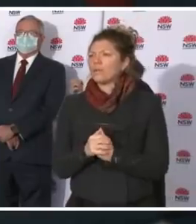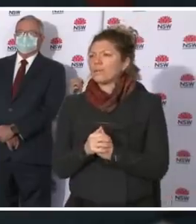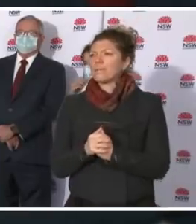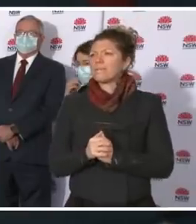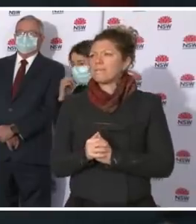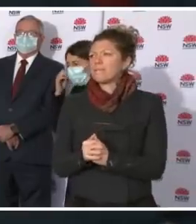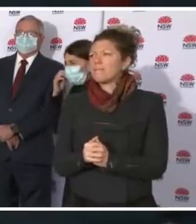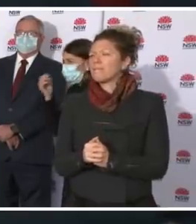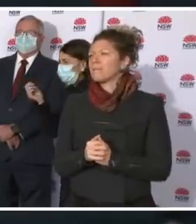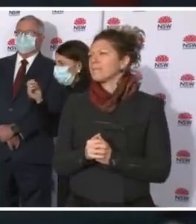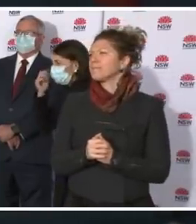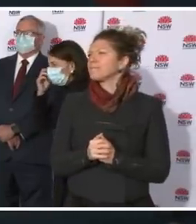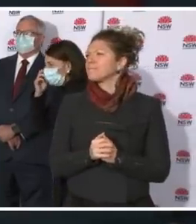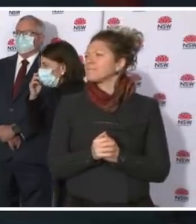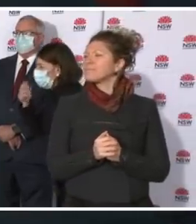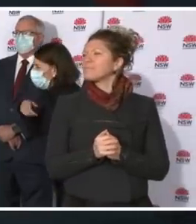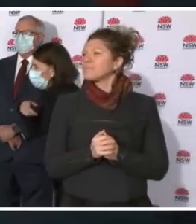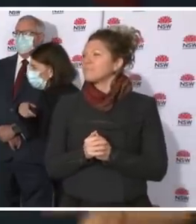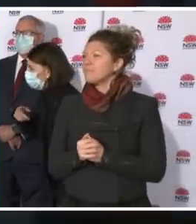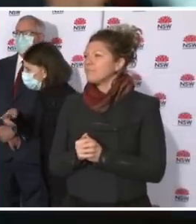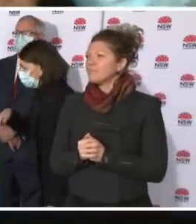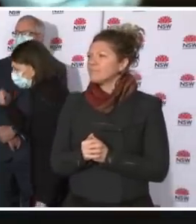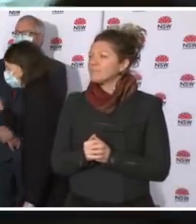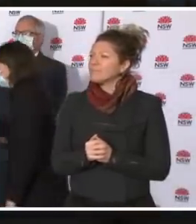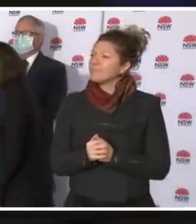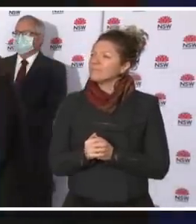Premier, are you confident that the measures you put in place on Saturday